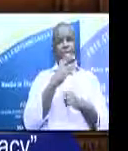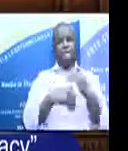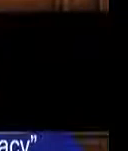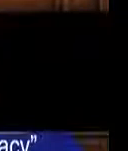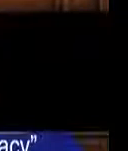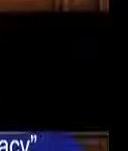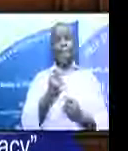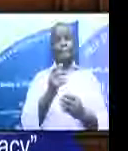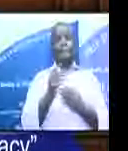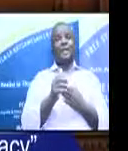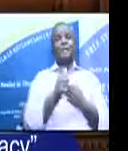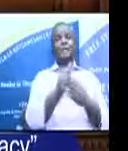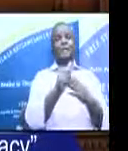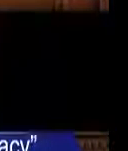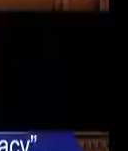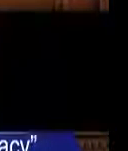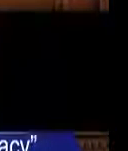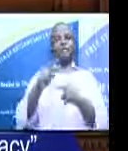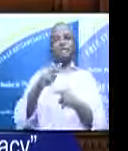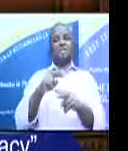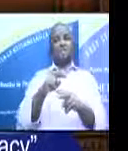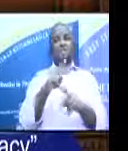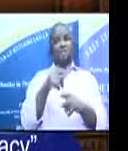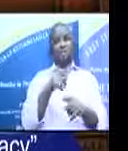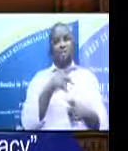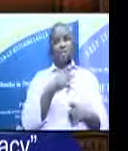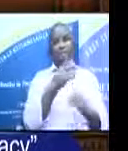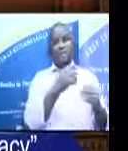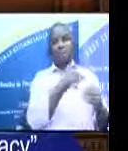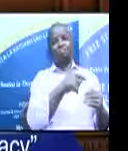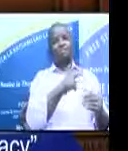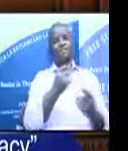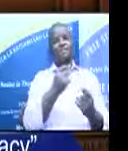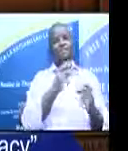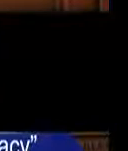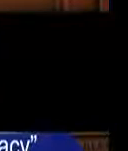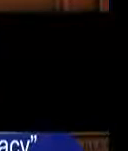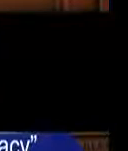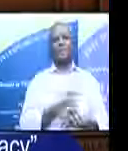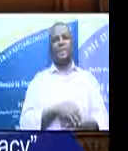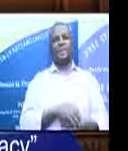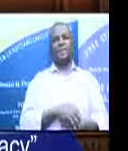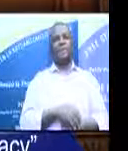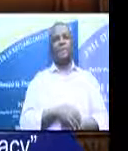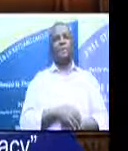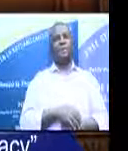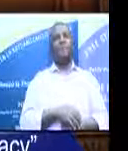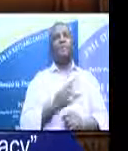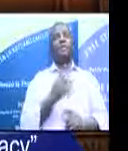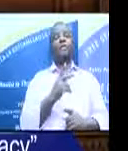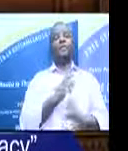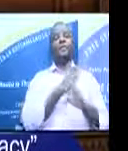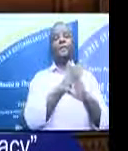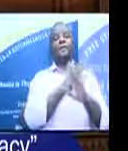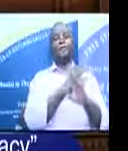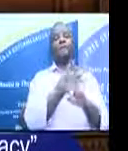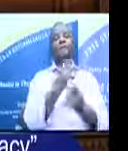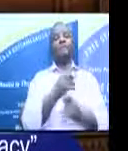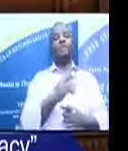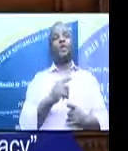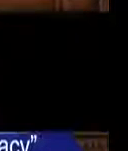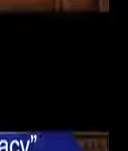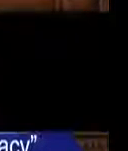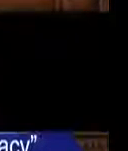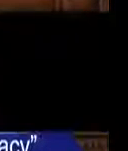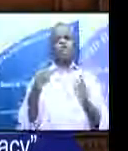and leadership monitoring thereof were not effective to present unauthorized, irregular